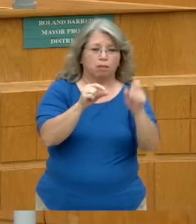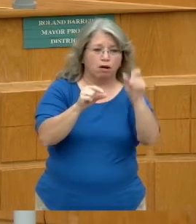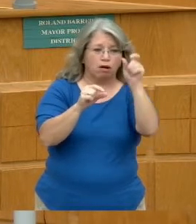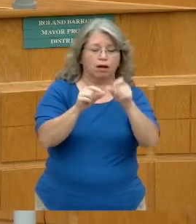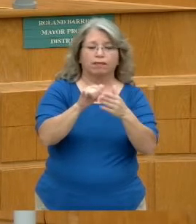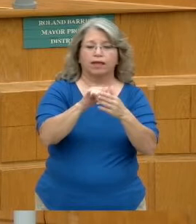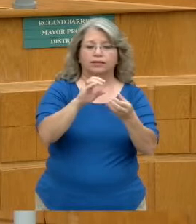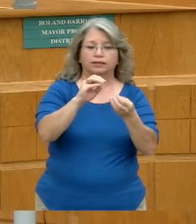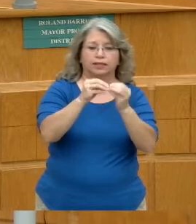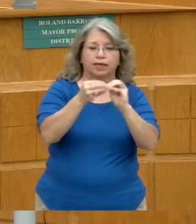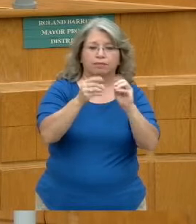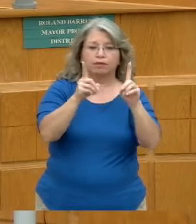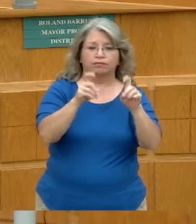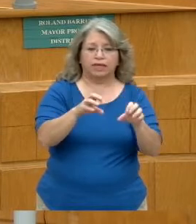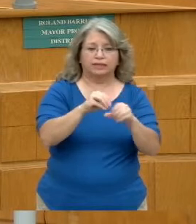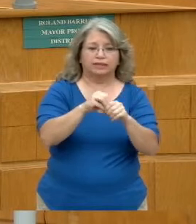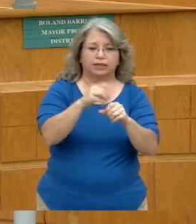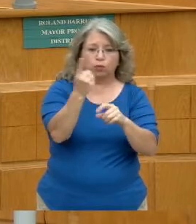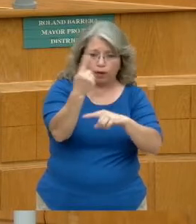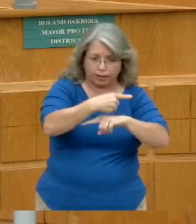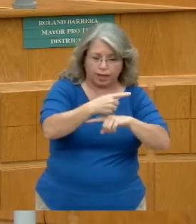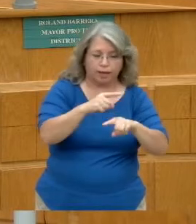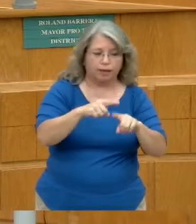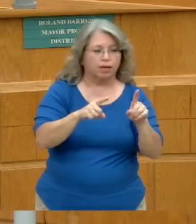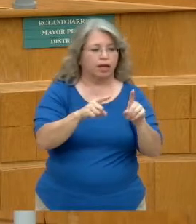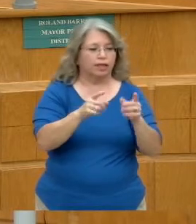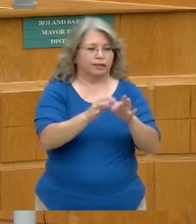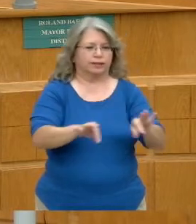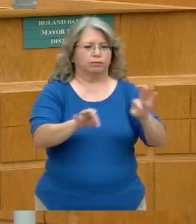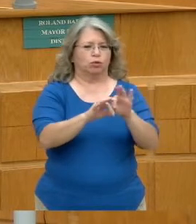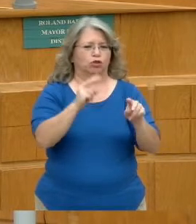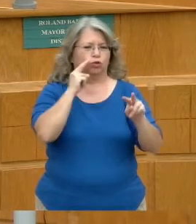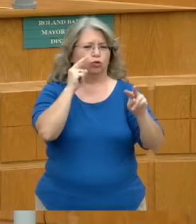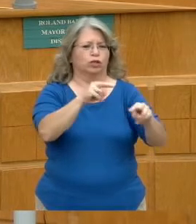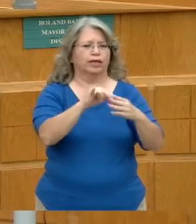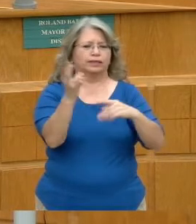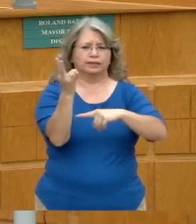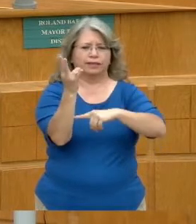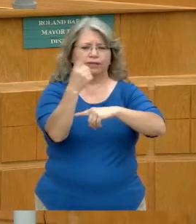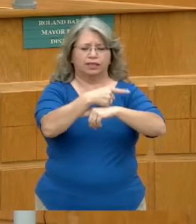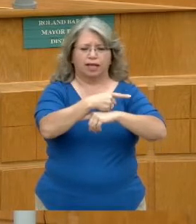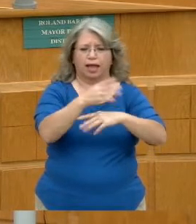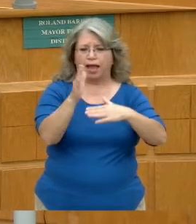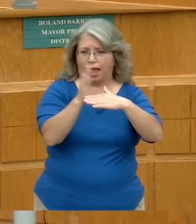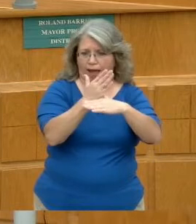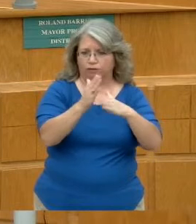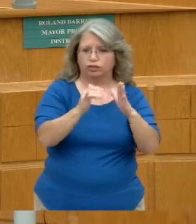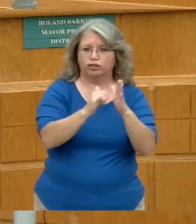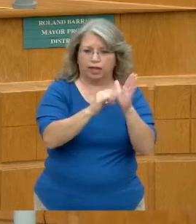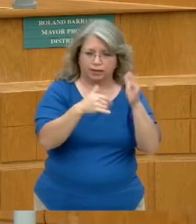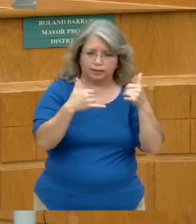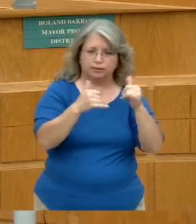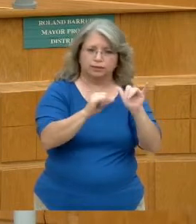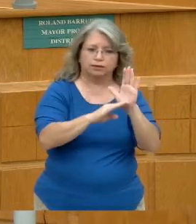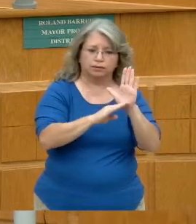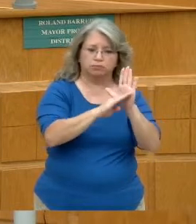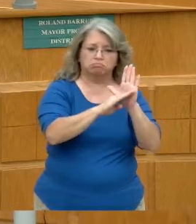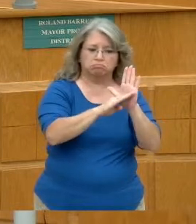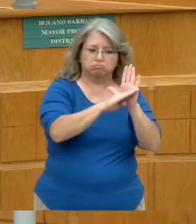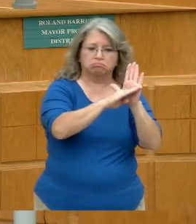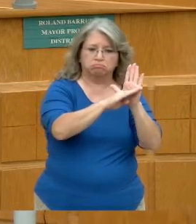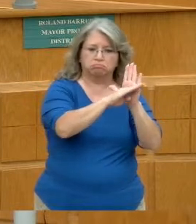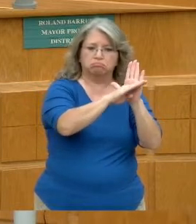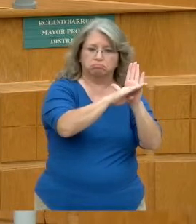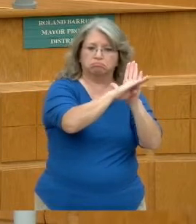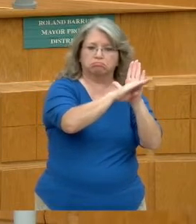day. But it's important to look at that 7-day average because that continues to trend upward. We have tested on average in the past